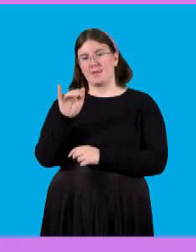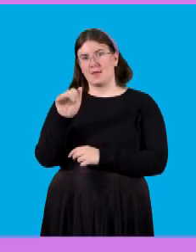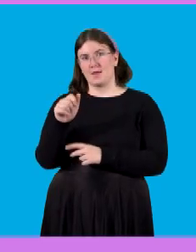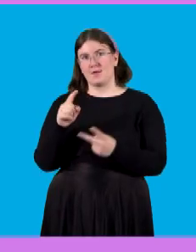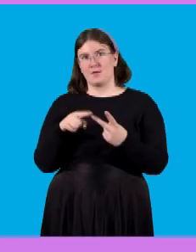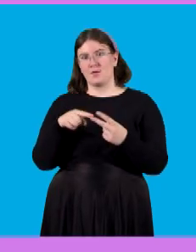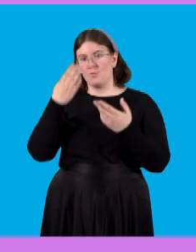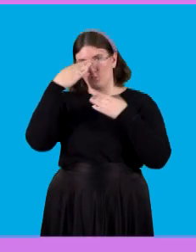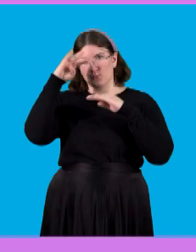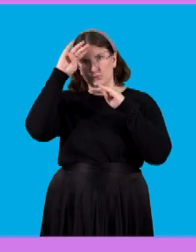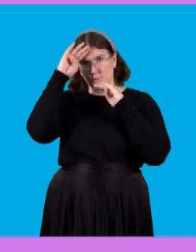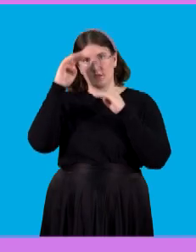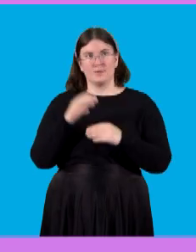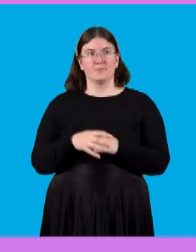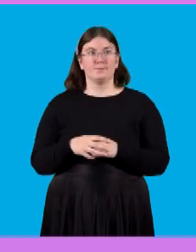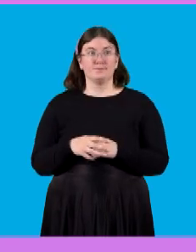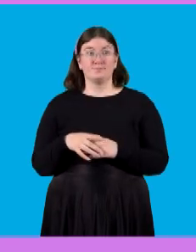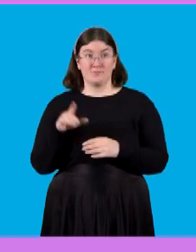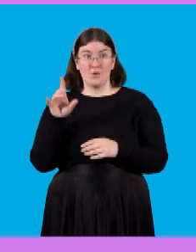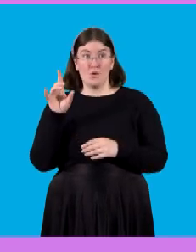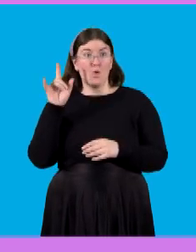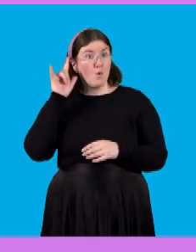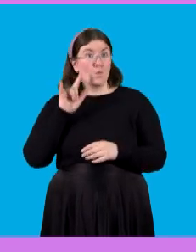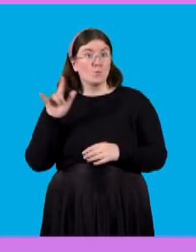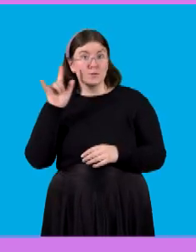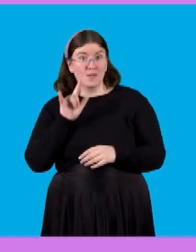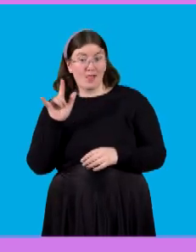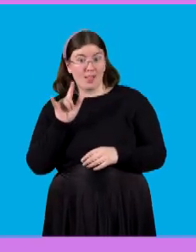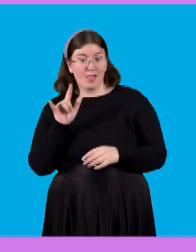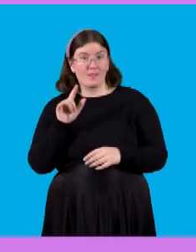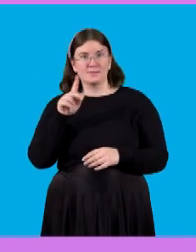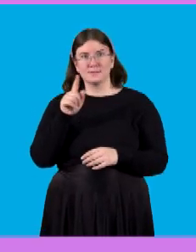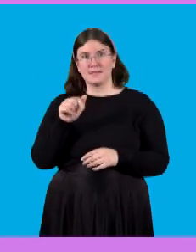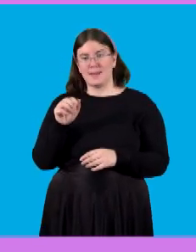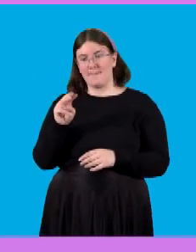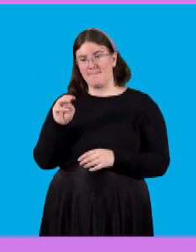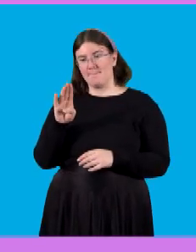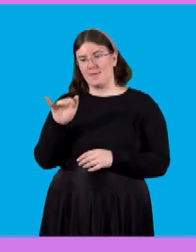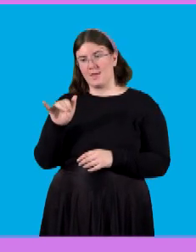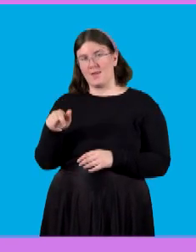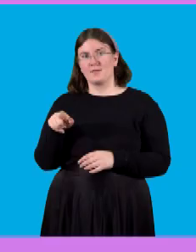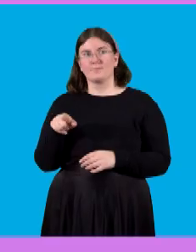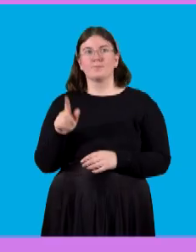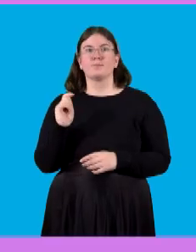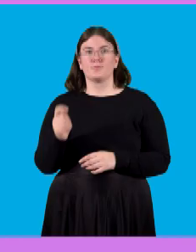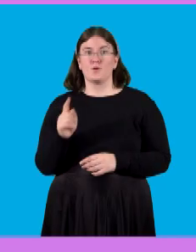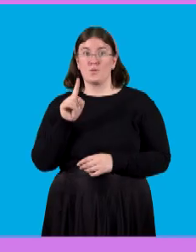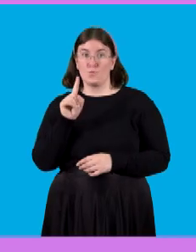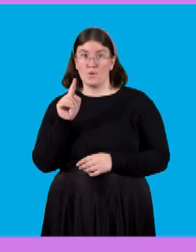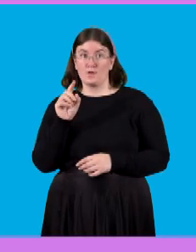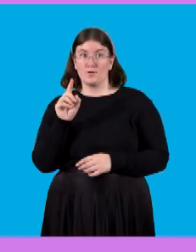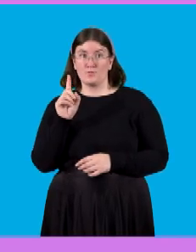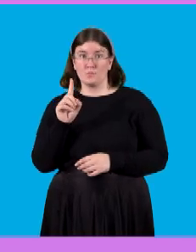hotel in Zambia. They charged them 1,090 ZMK per person, right, per